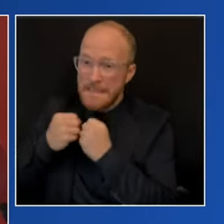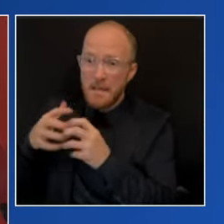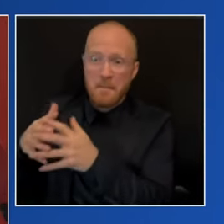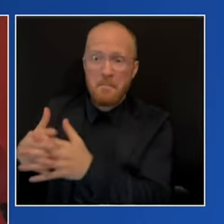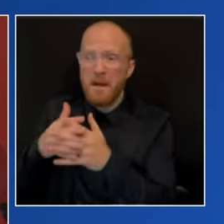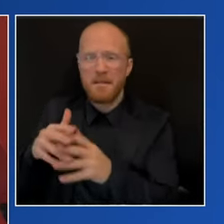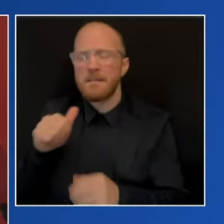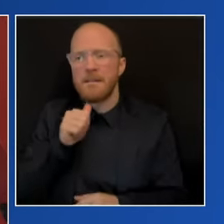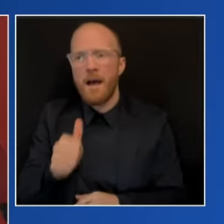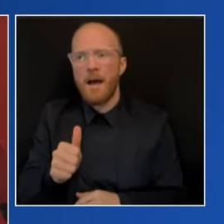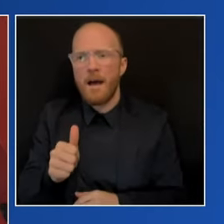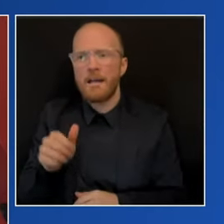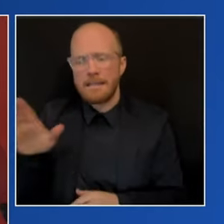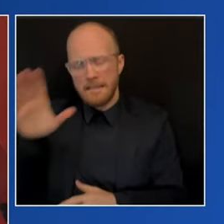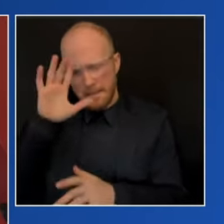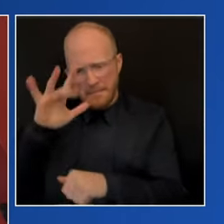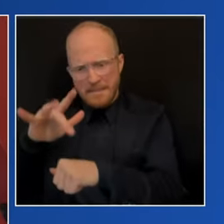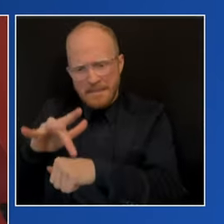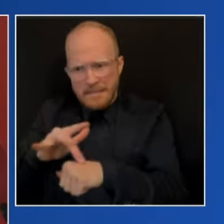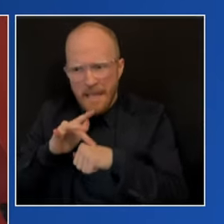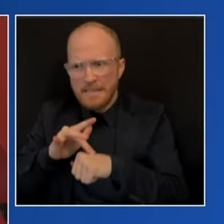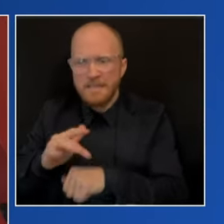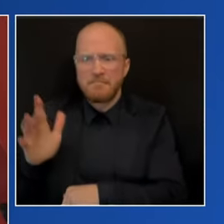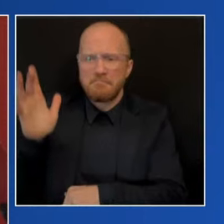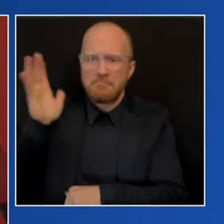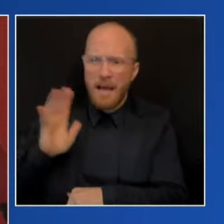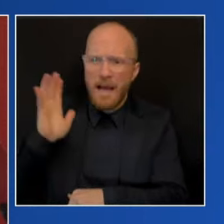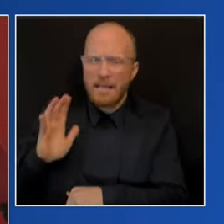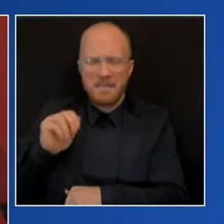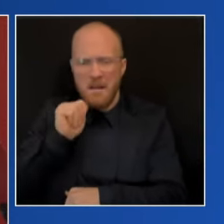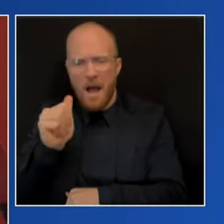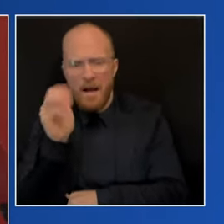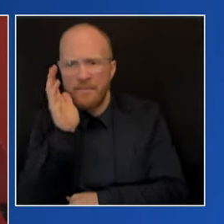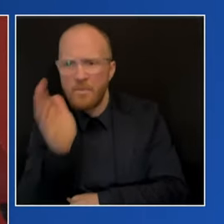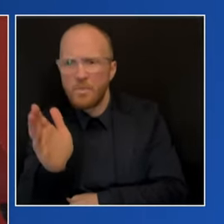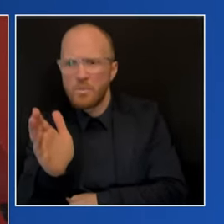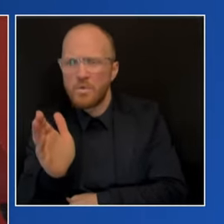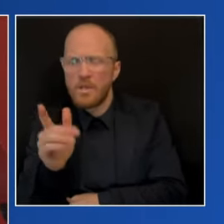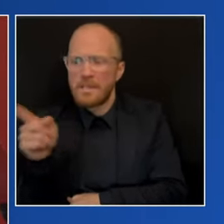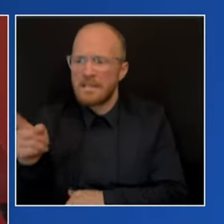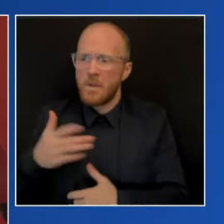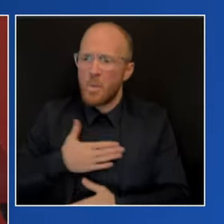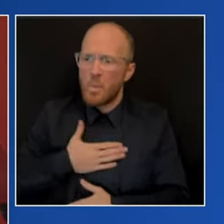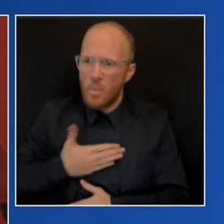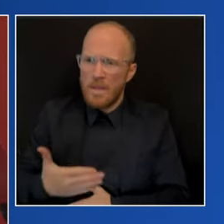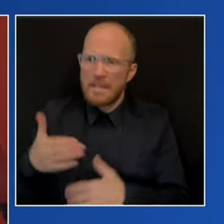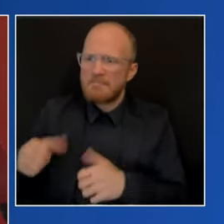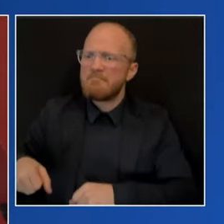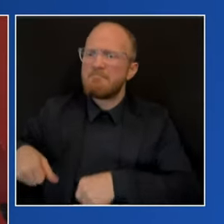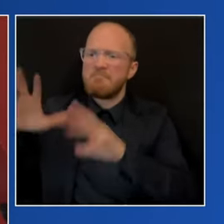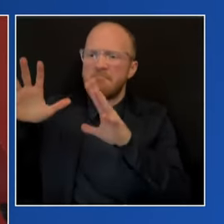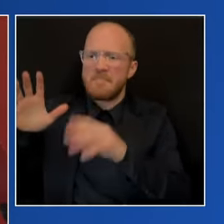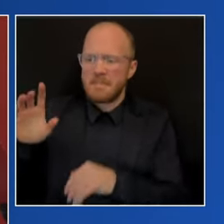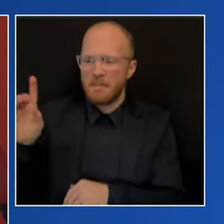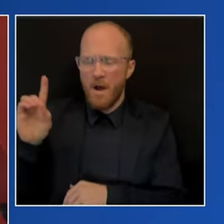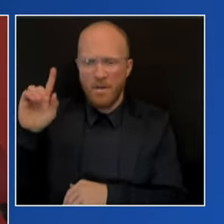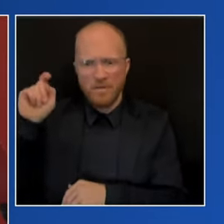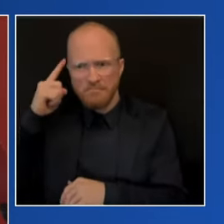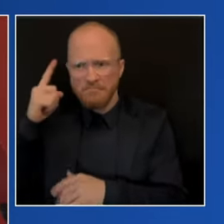the past, not the future. He's willing to sacrifice our democracy, put himself in